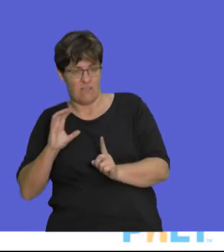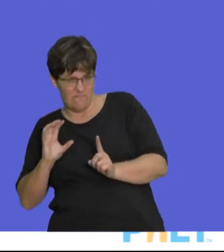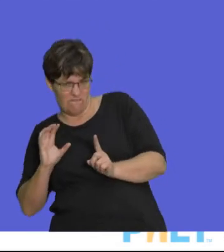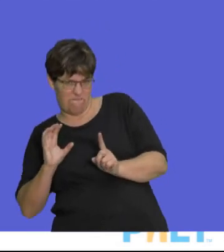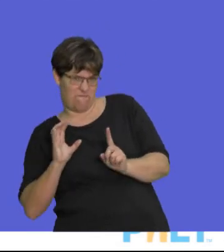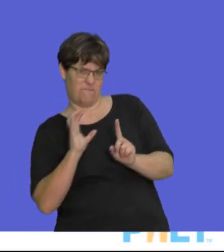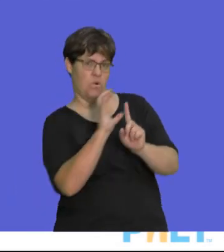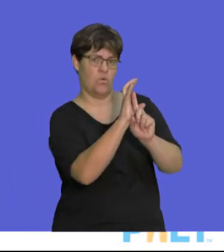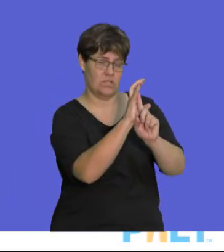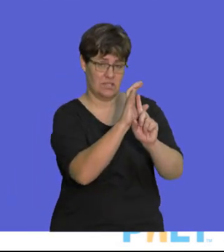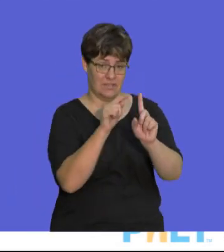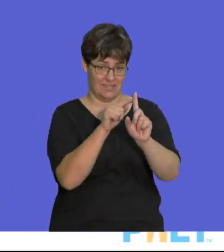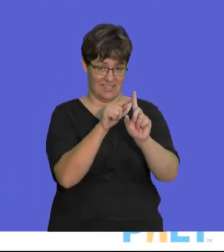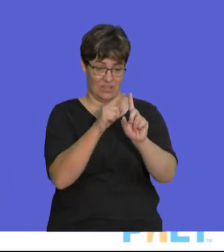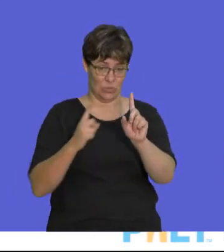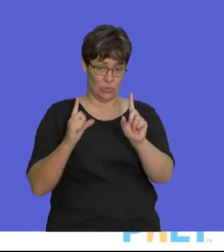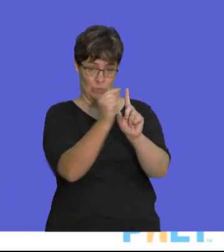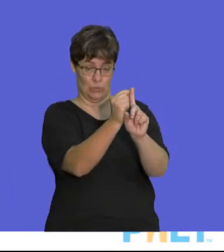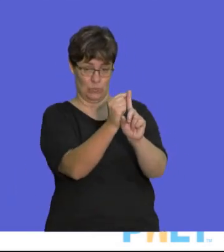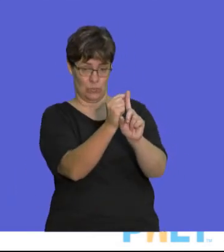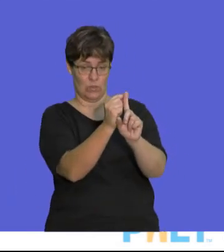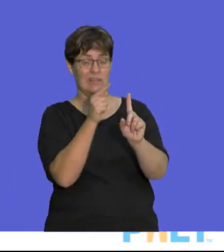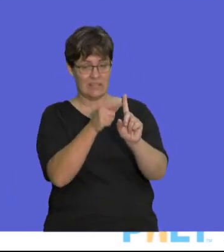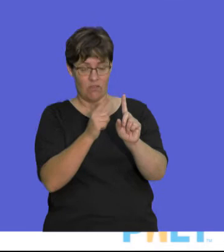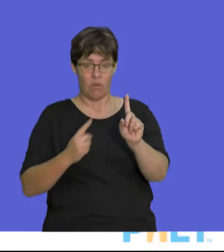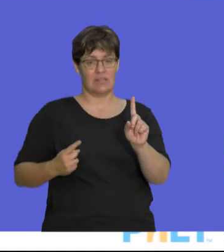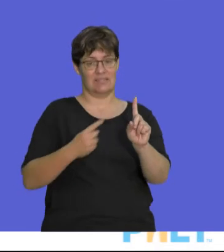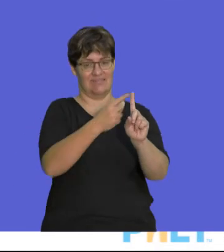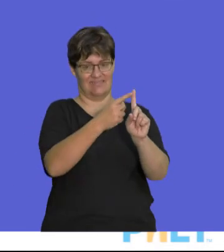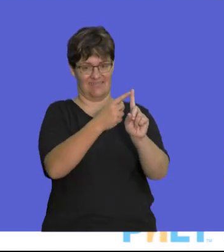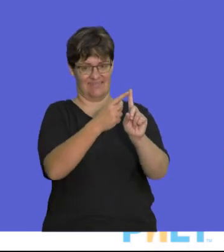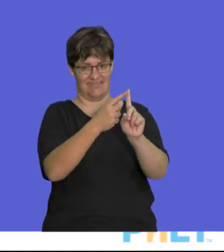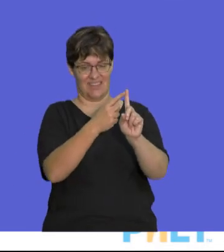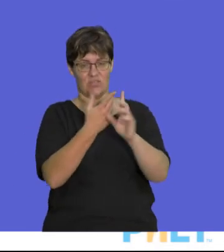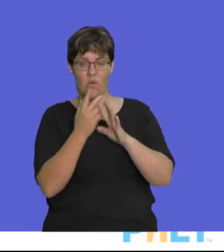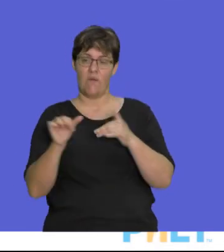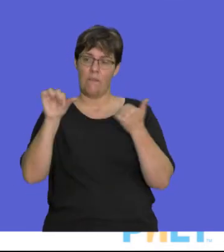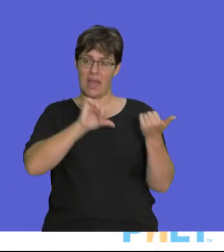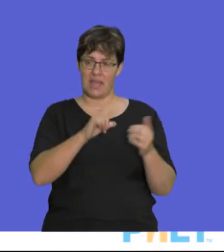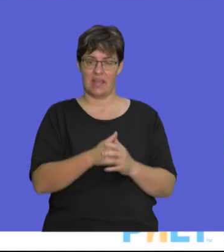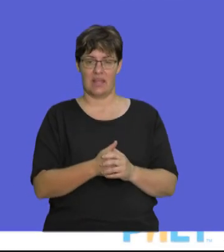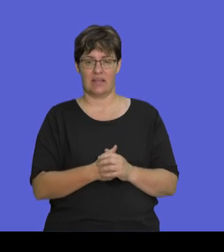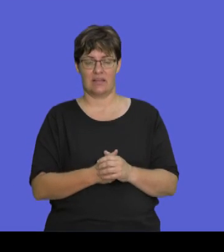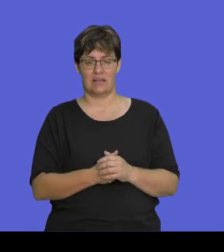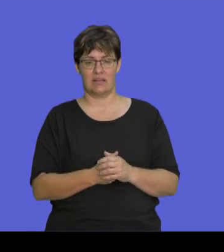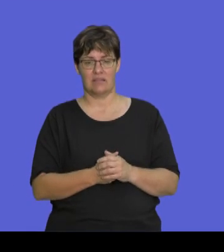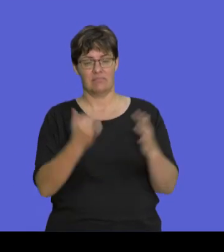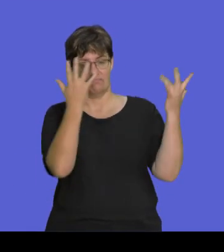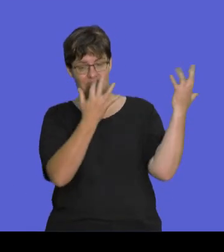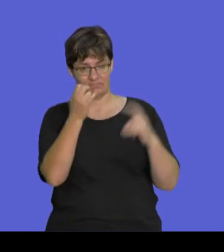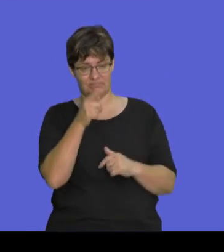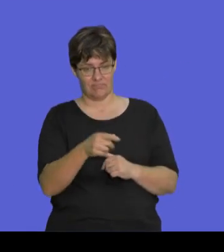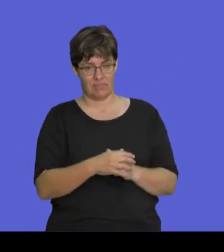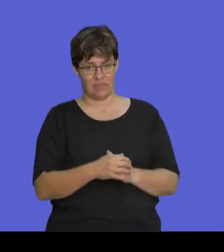that negative charge. So that negative is actually for the direction. So if we can quickly go back to